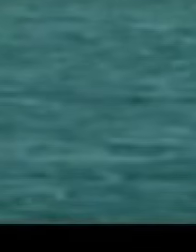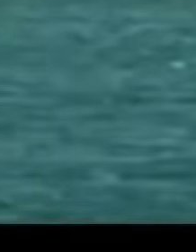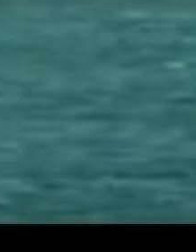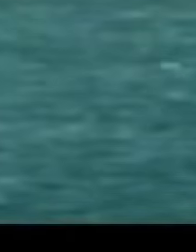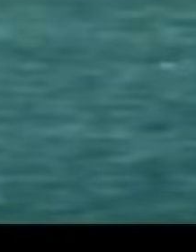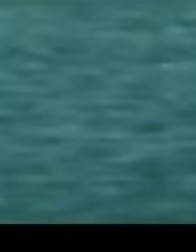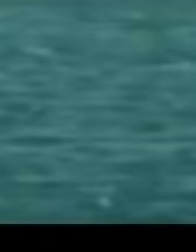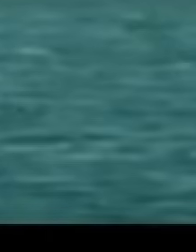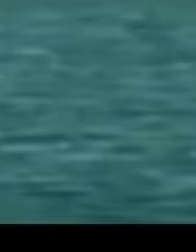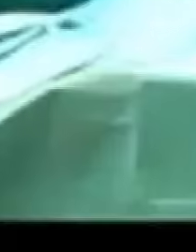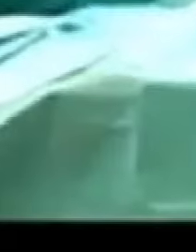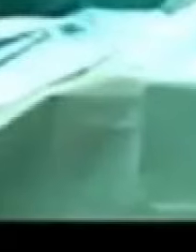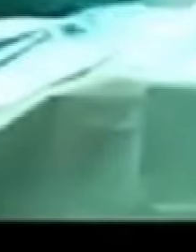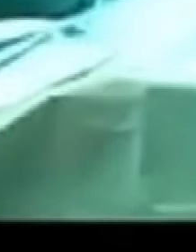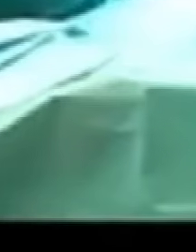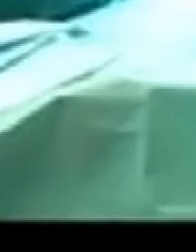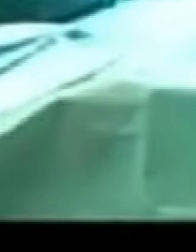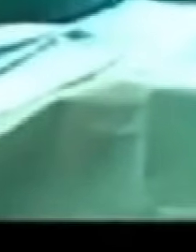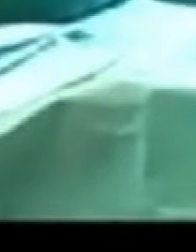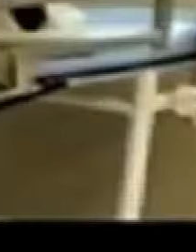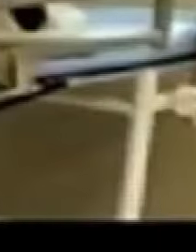And by 1993,